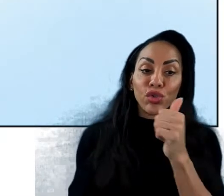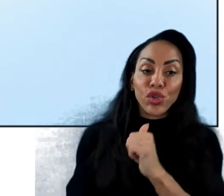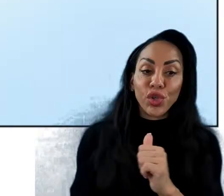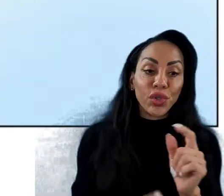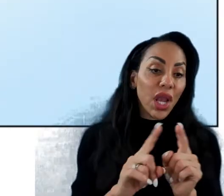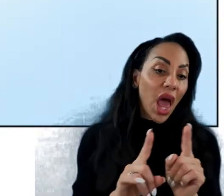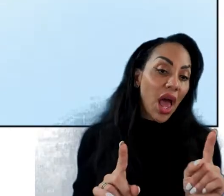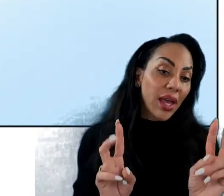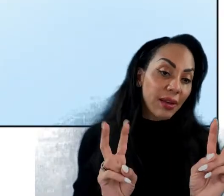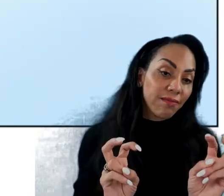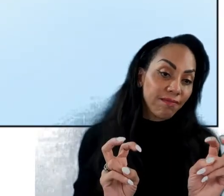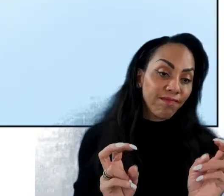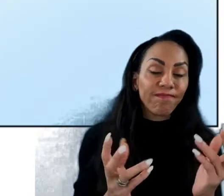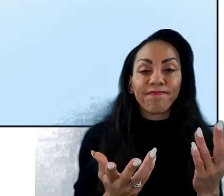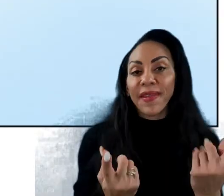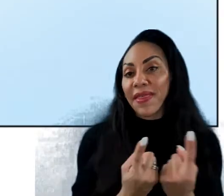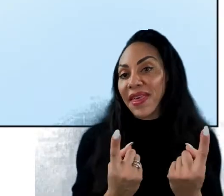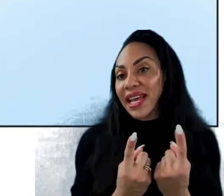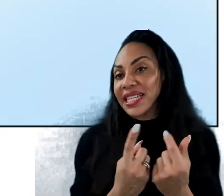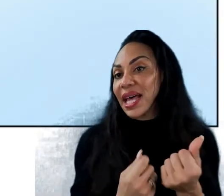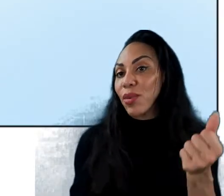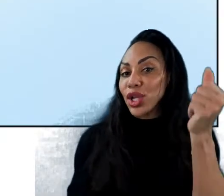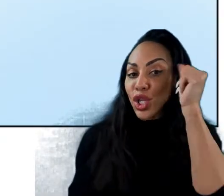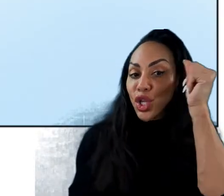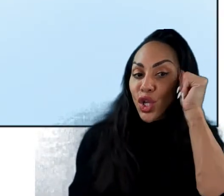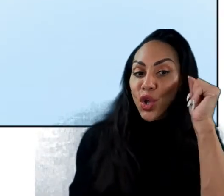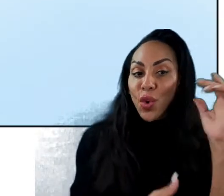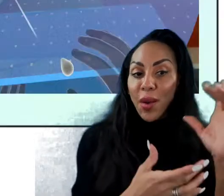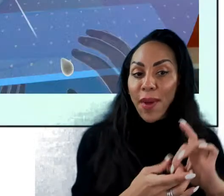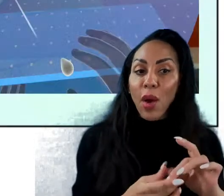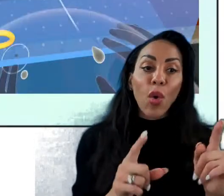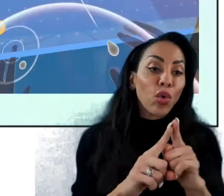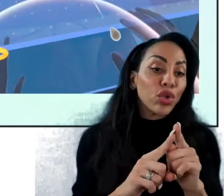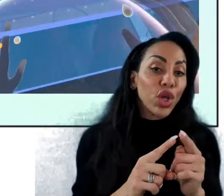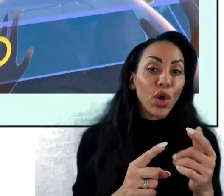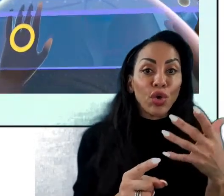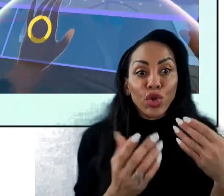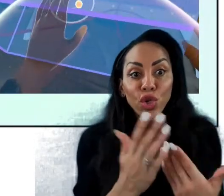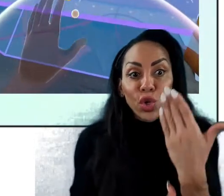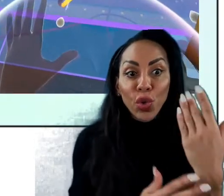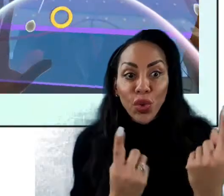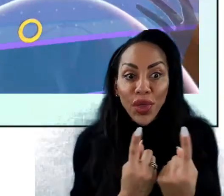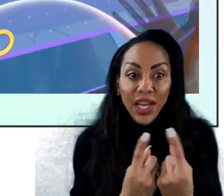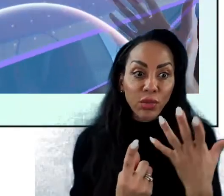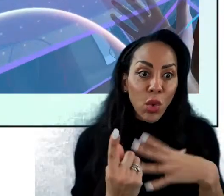things that we were already familiar with and also things we wanted to learn.